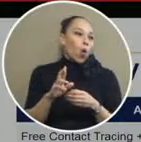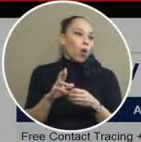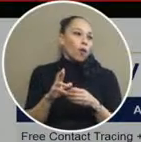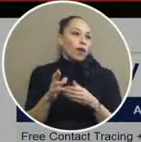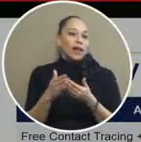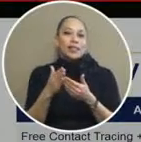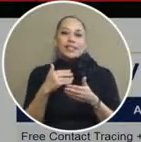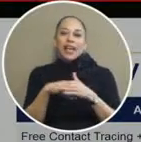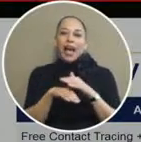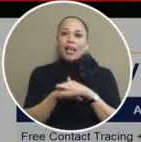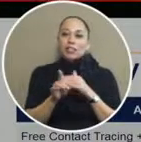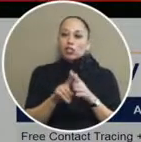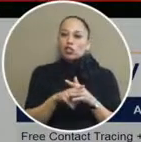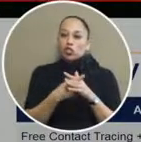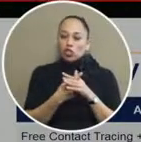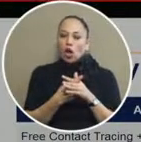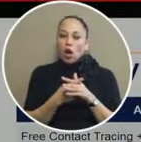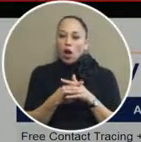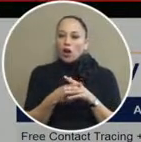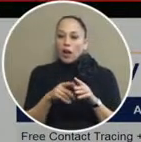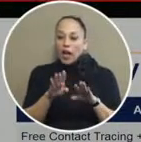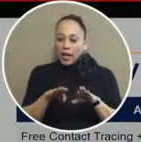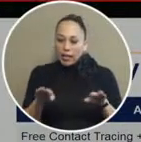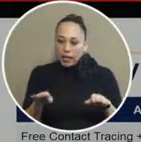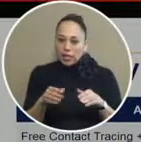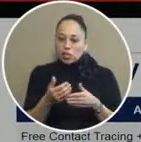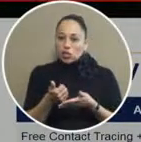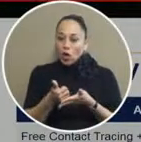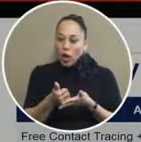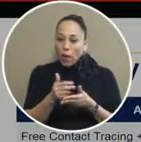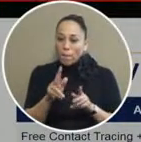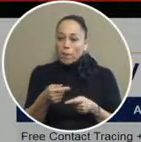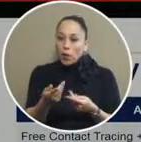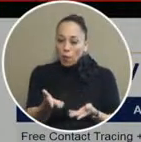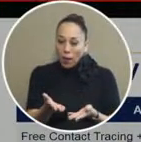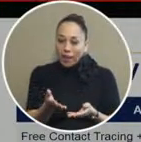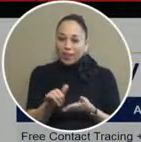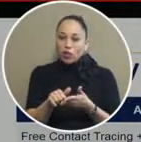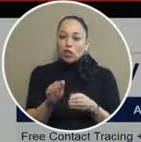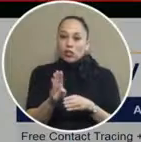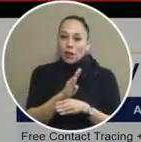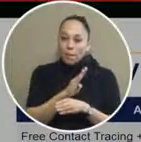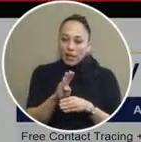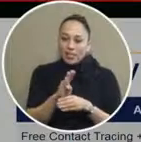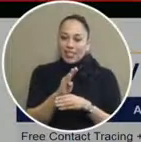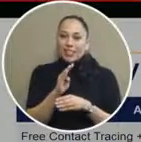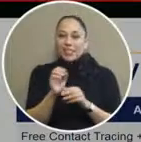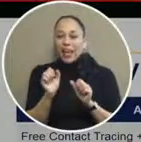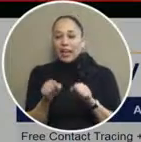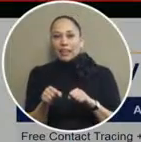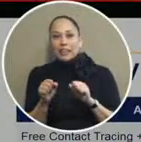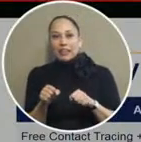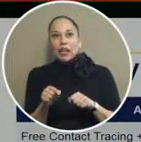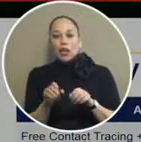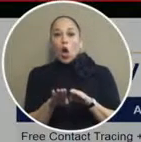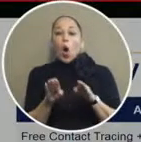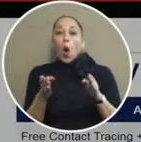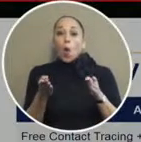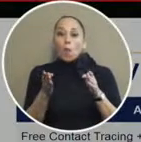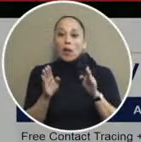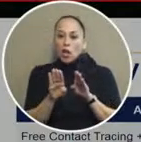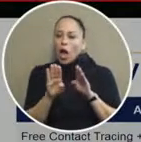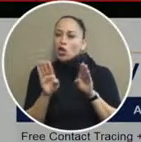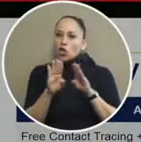to starter kits that can help provide these businesses the ability to open and